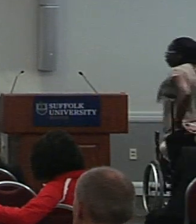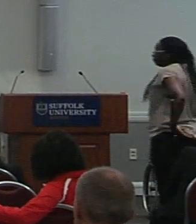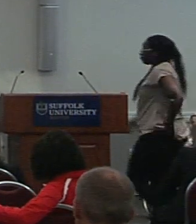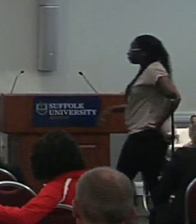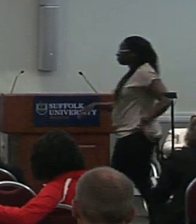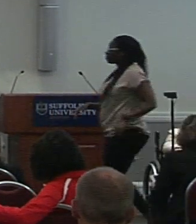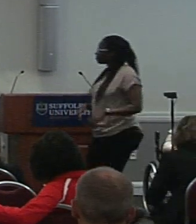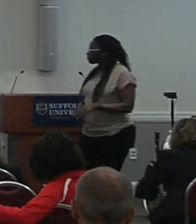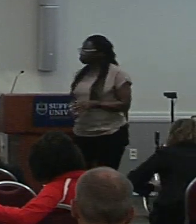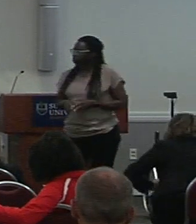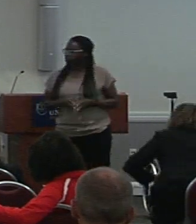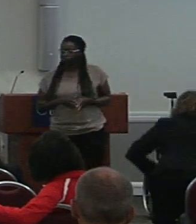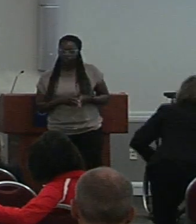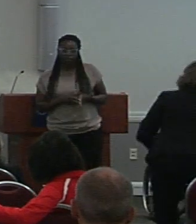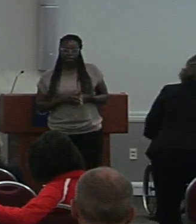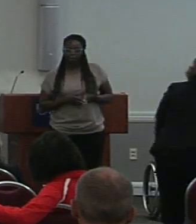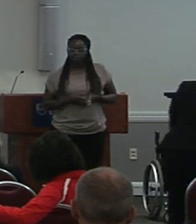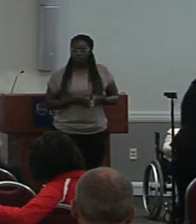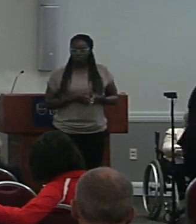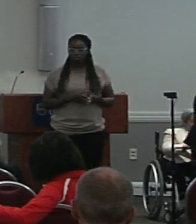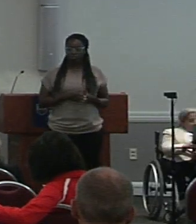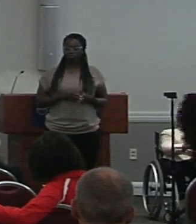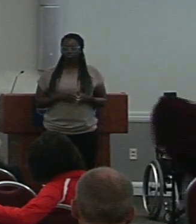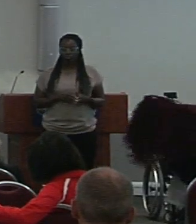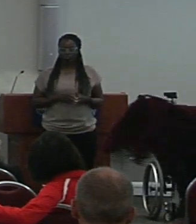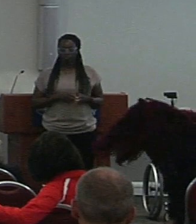Yeah, so I think, Colleen, you'll have to invite her to unmute.